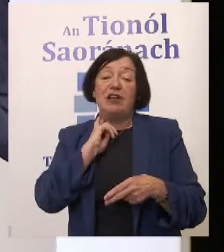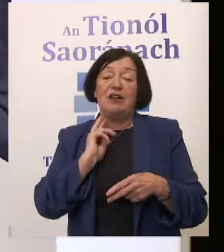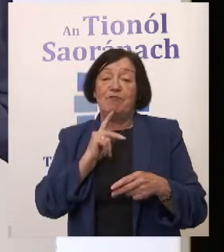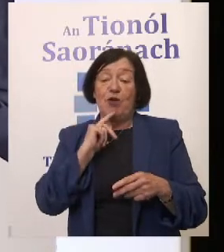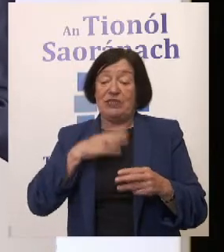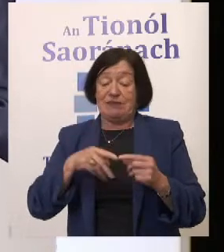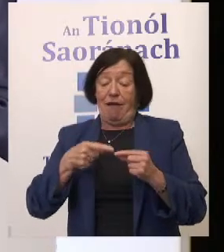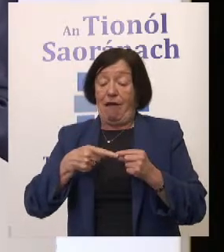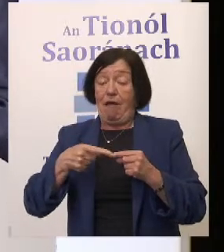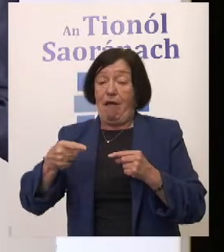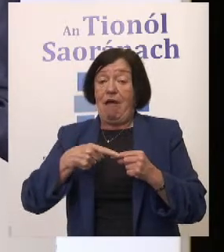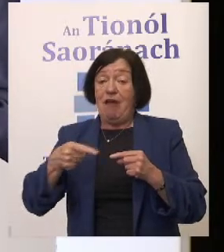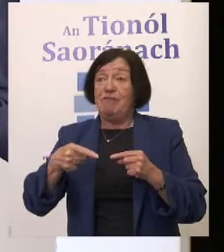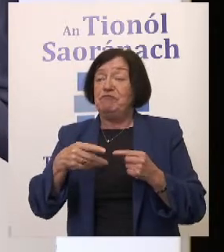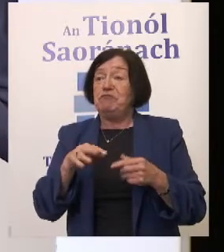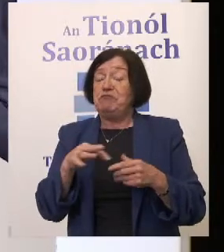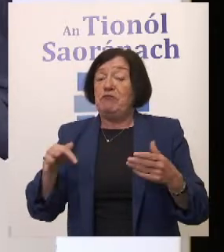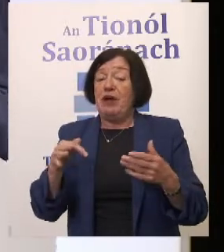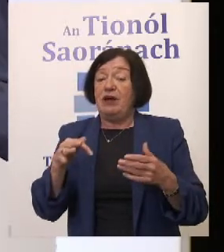throw from